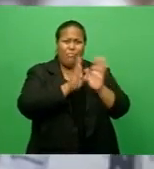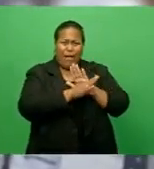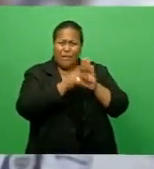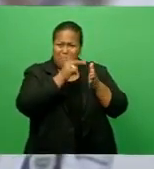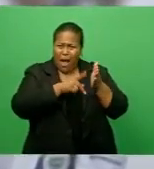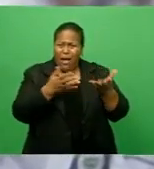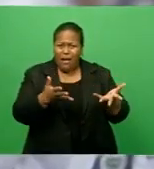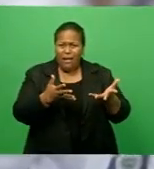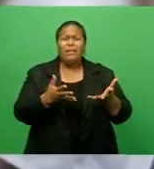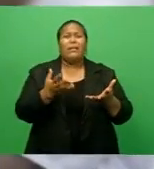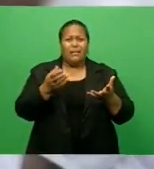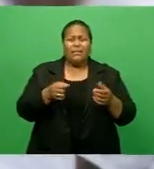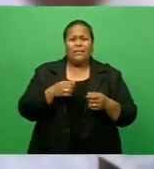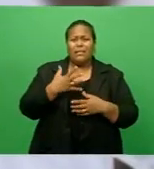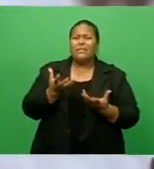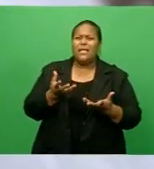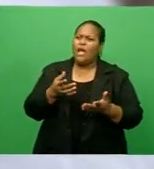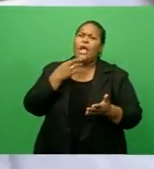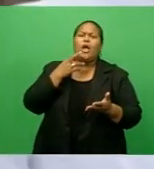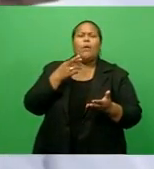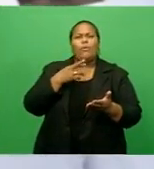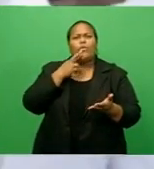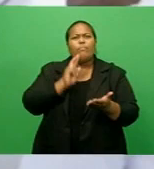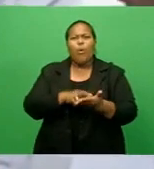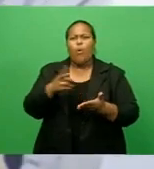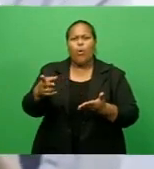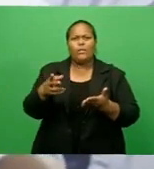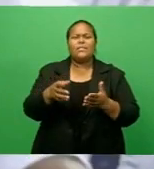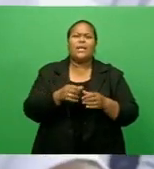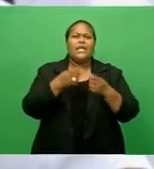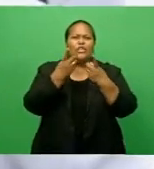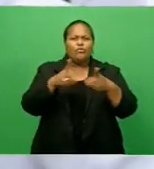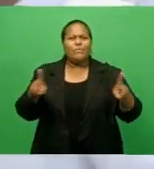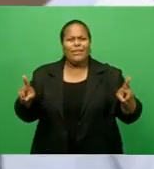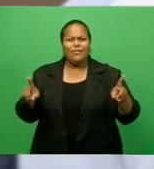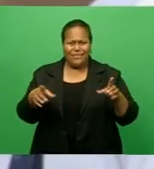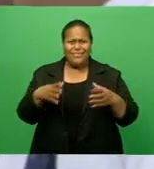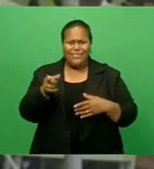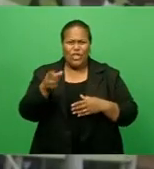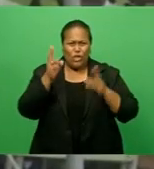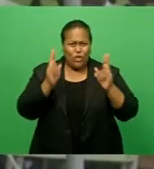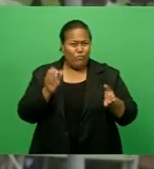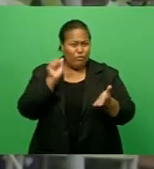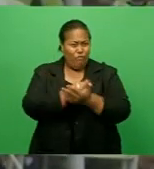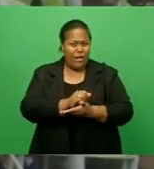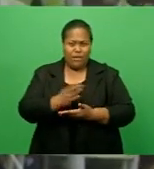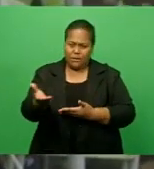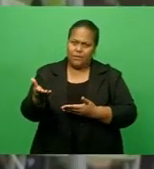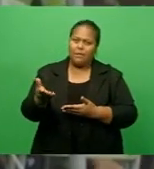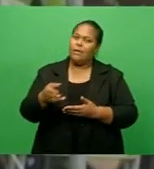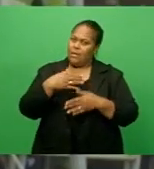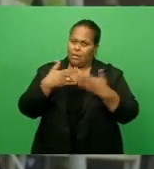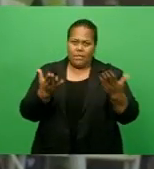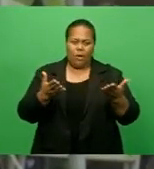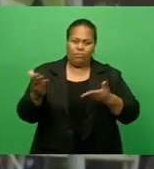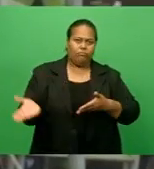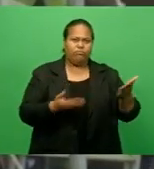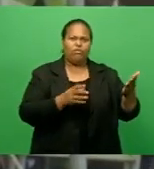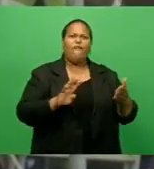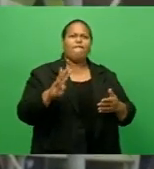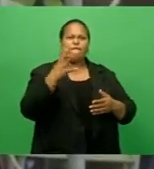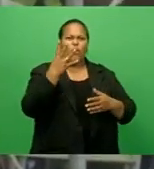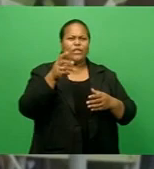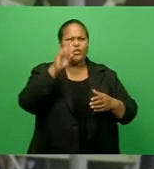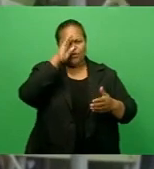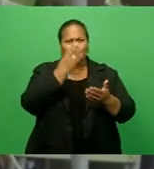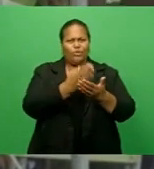Fiji Human Rights and Anti-Discrimination Commission. The commission, upon investigation, facilitated the removal of a 4th student from the